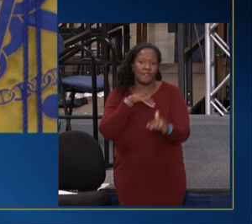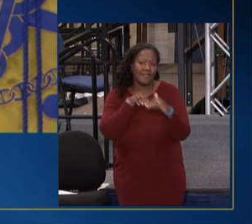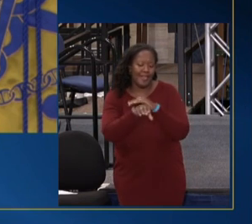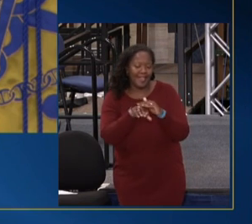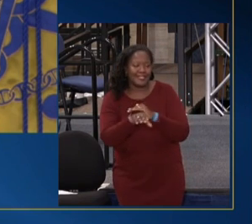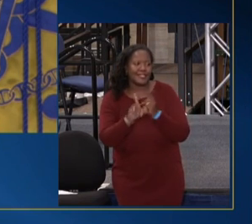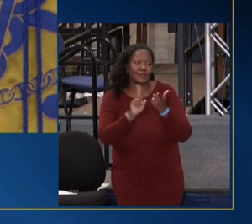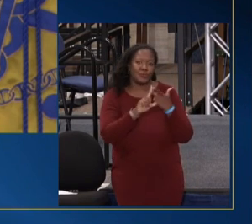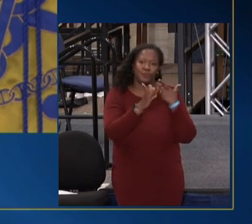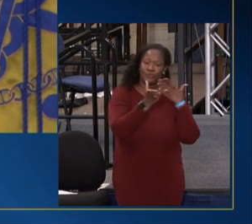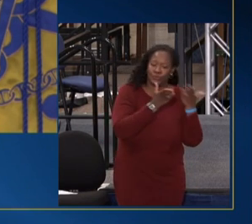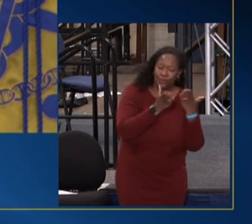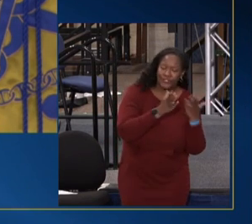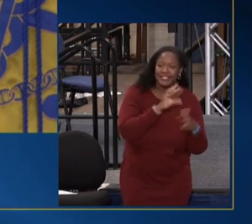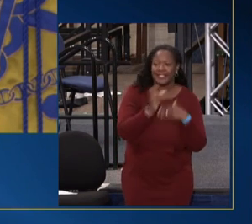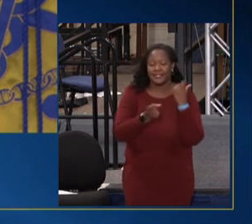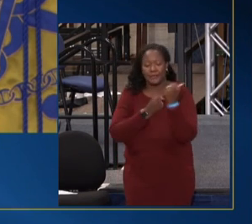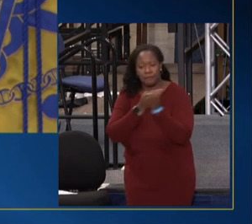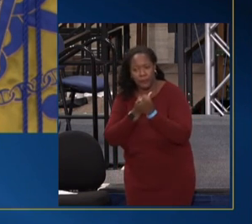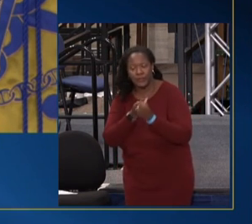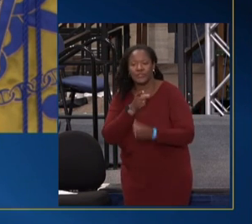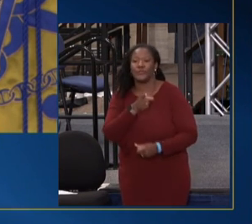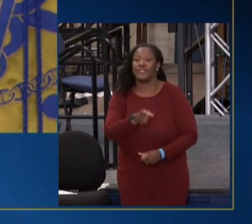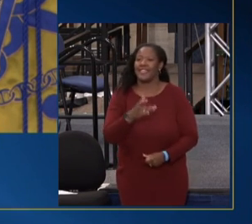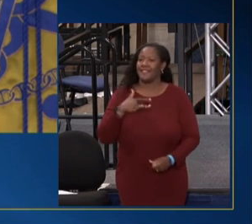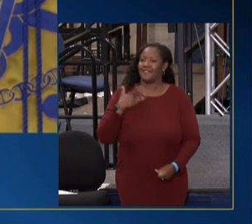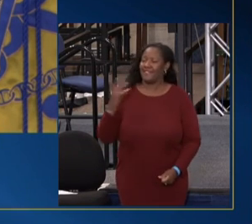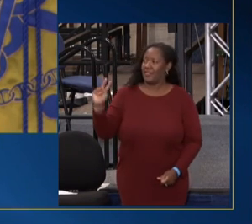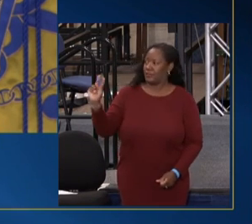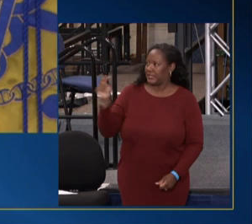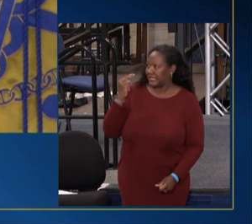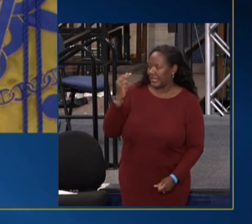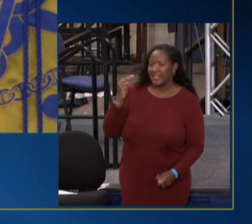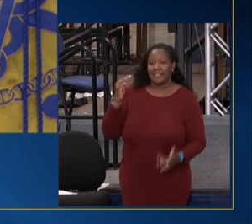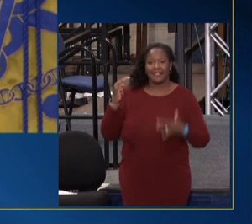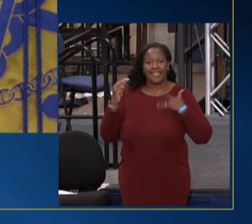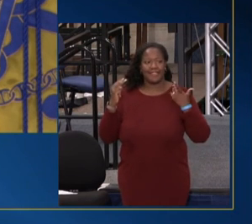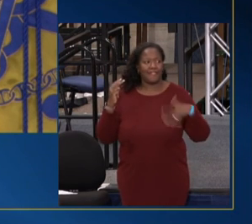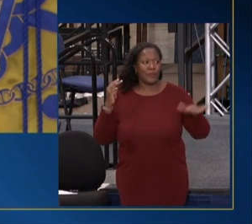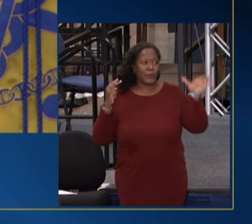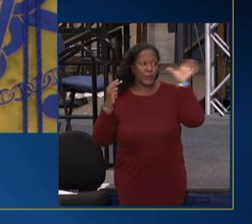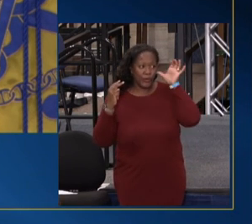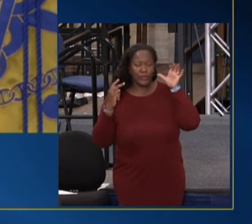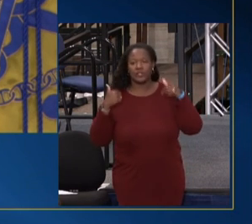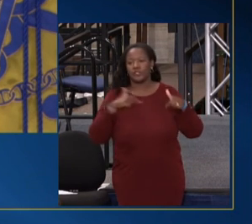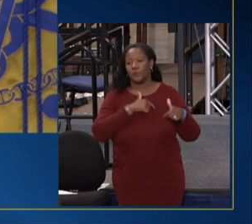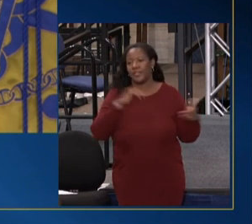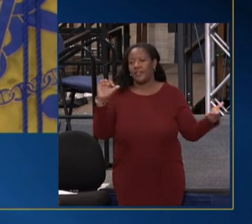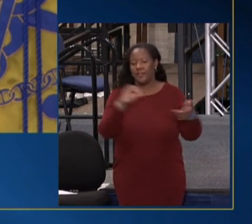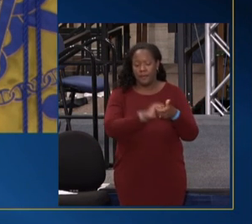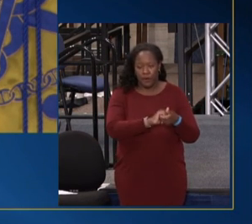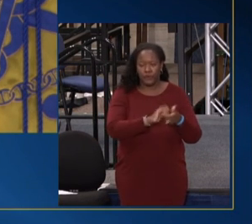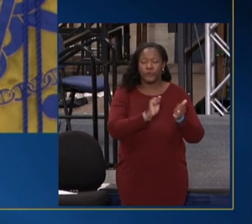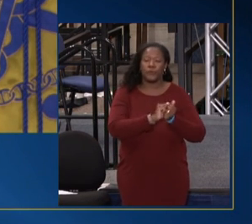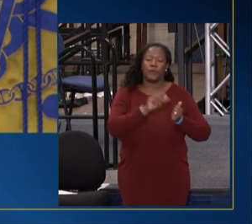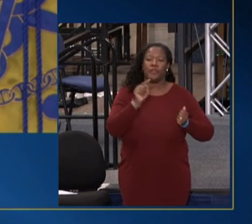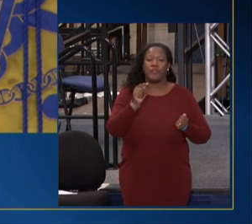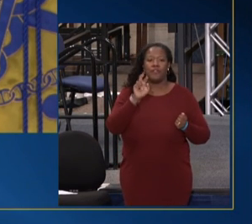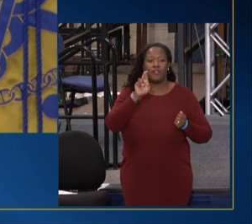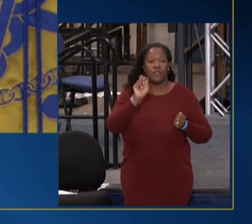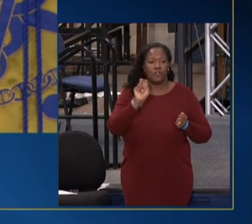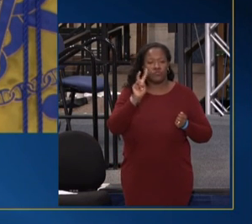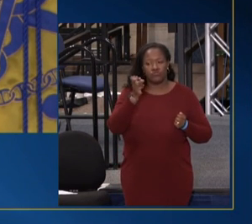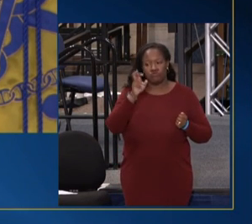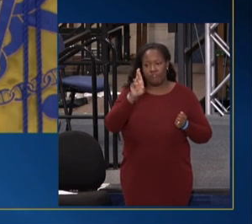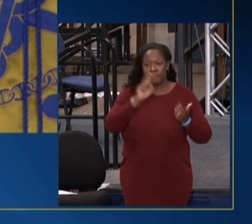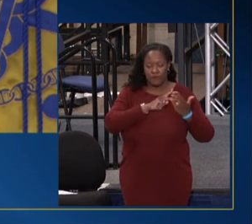that they need to be seen and to be heard. And it's why we partnered with folks like the Trevor Project to bring specialized crisis